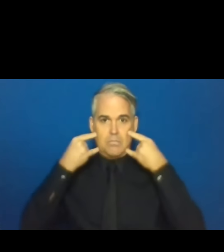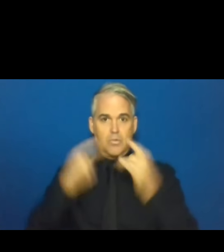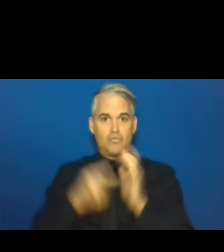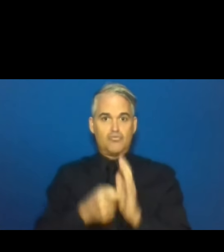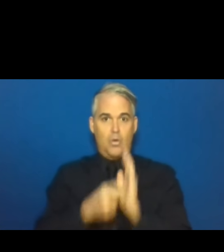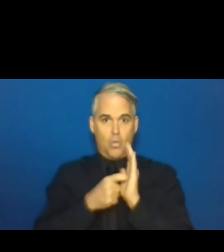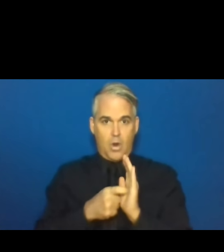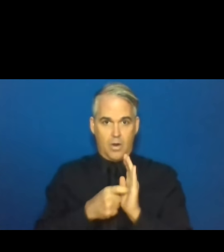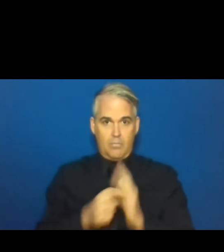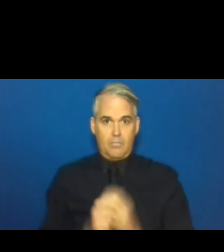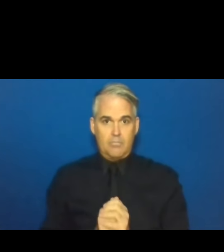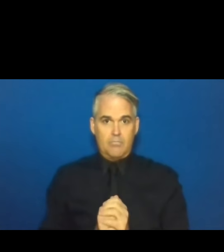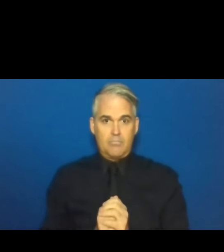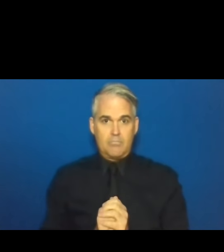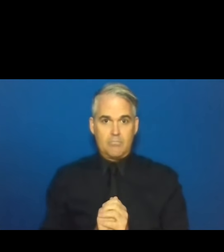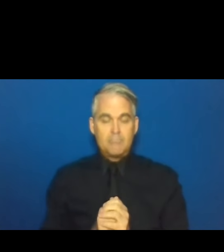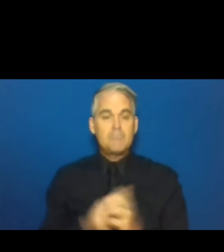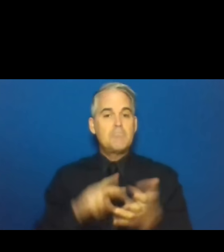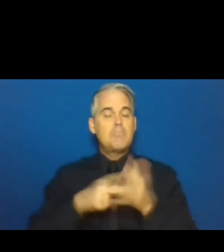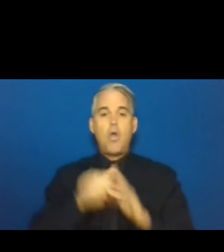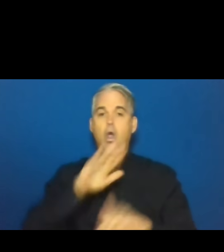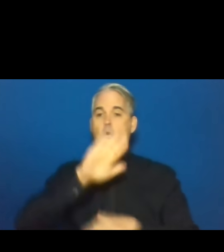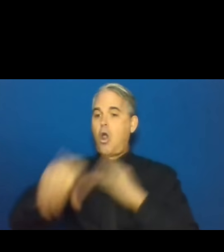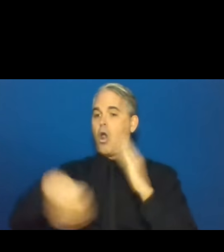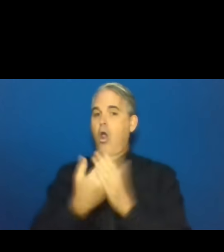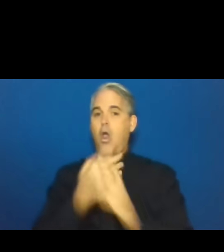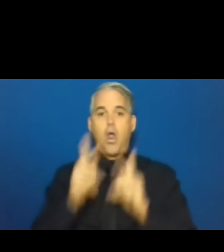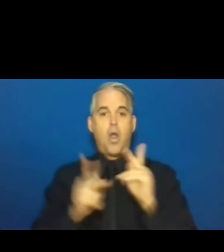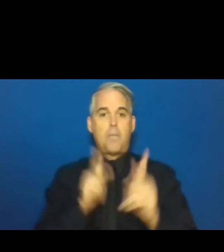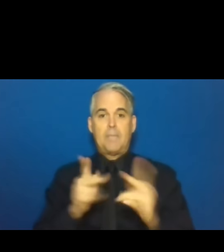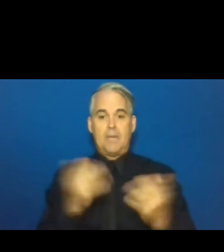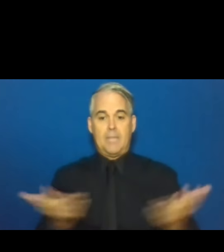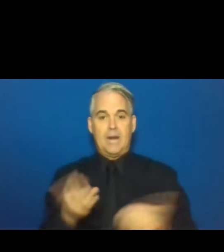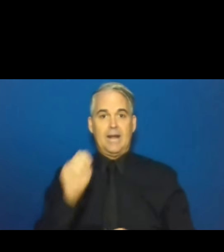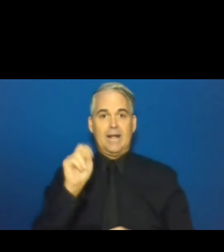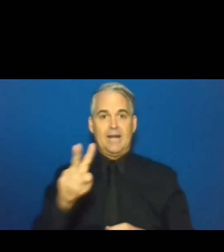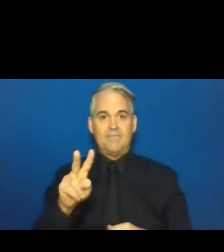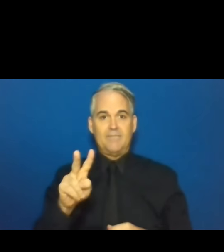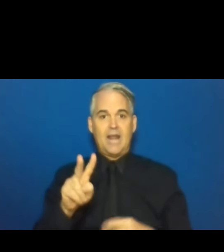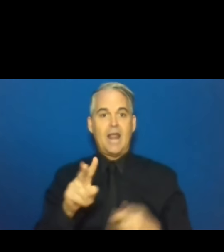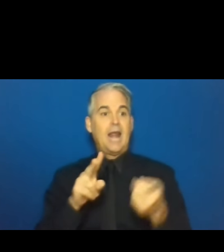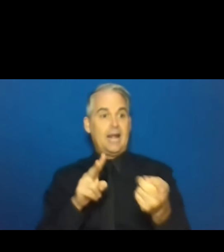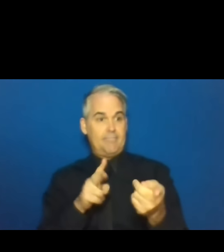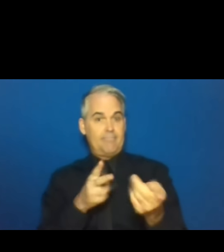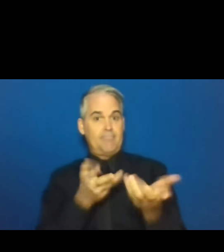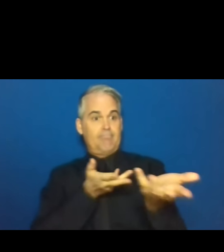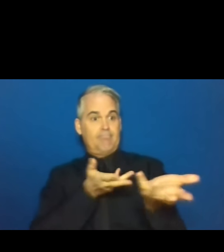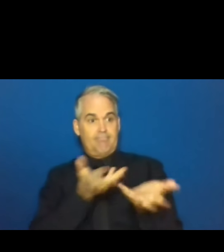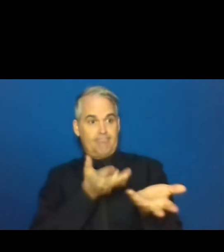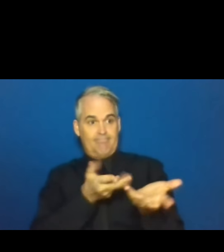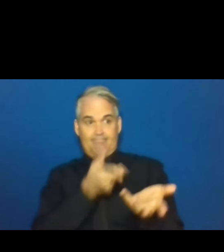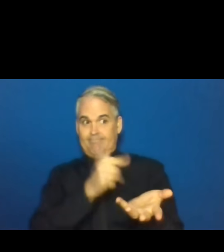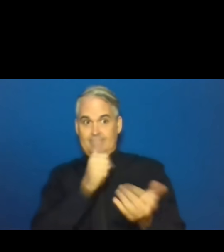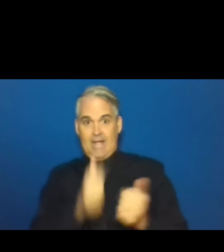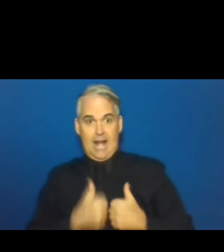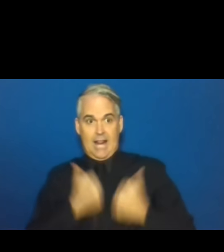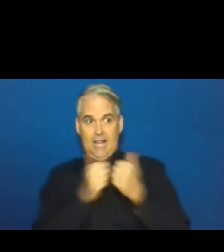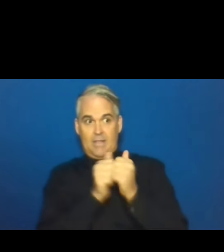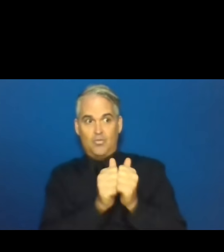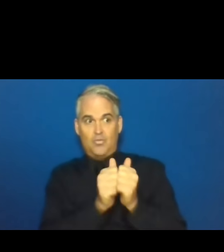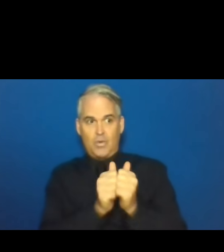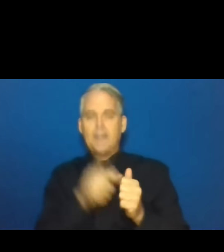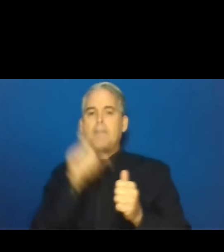visitors are now required to wear a mask at all times when you are around someone who is not part of your immediate household,